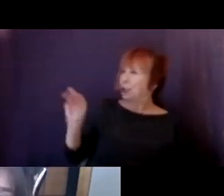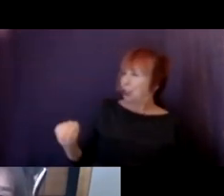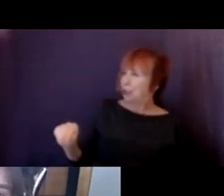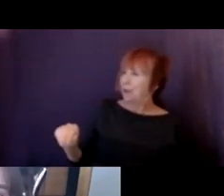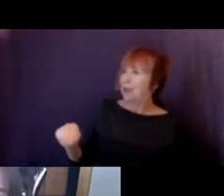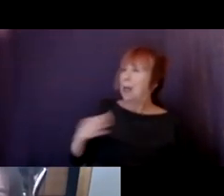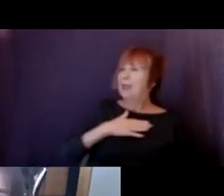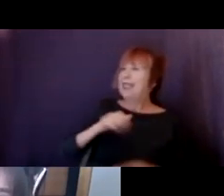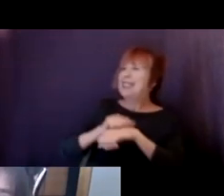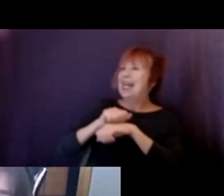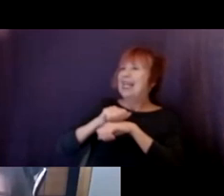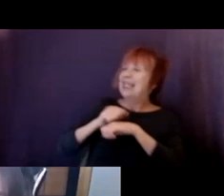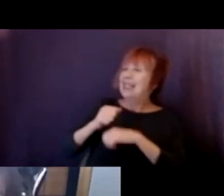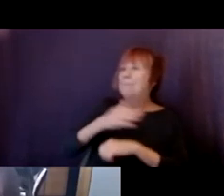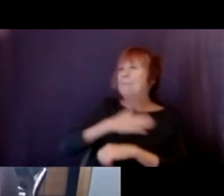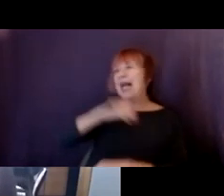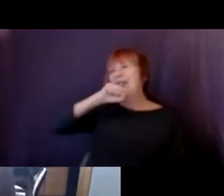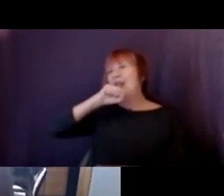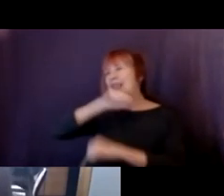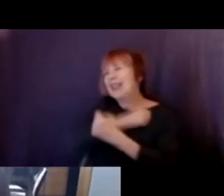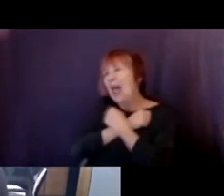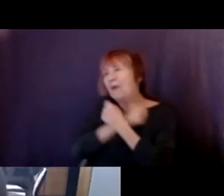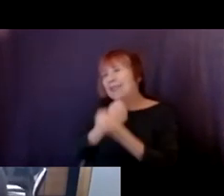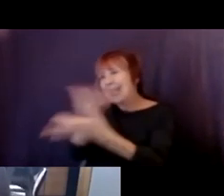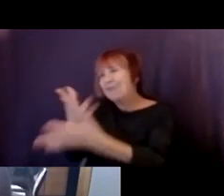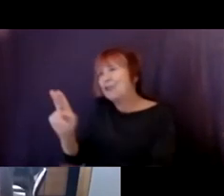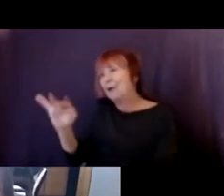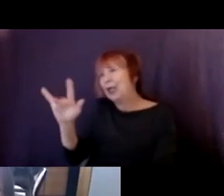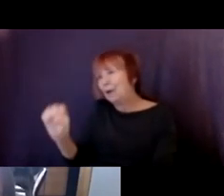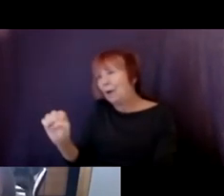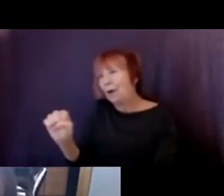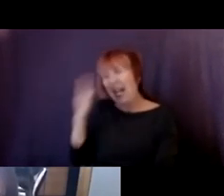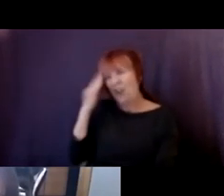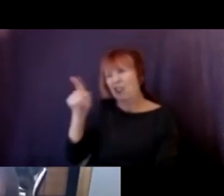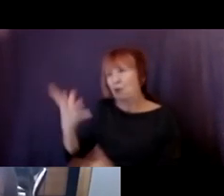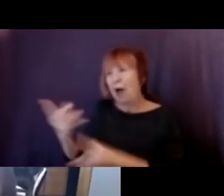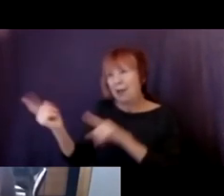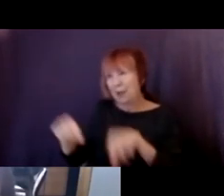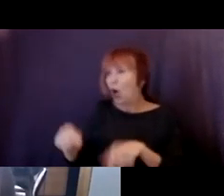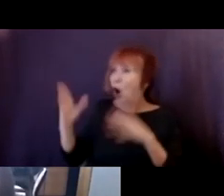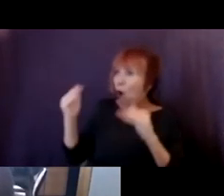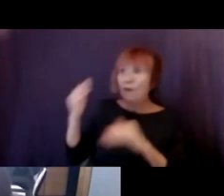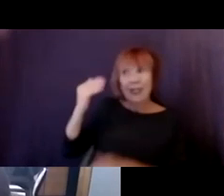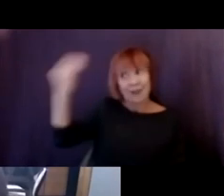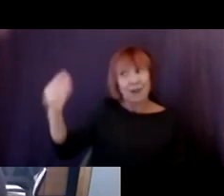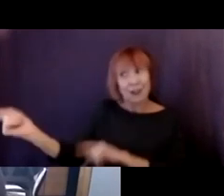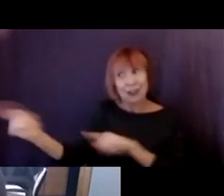send love to Nicole. I know she wanted to be here today, and hopefully she'll come join us in the future, and maybe you'll come back as